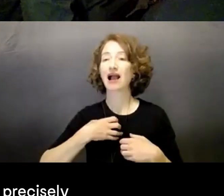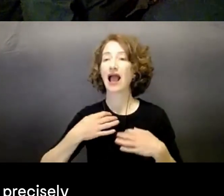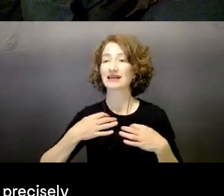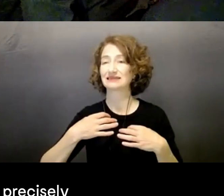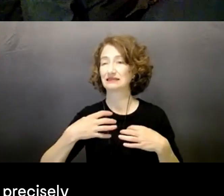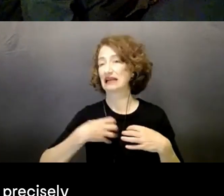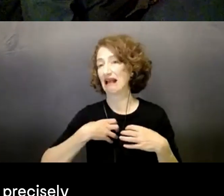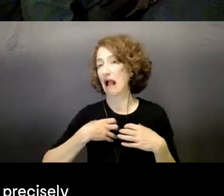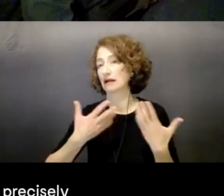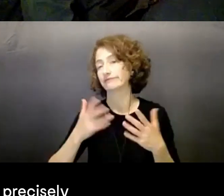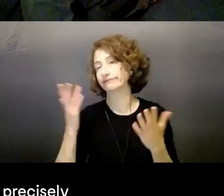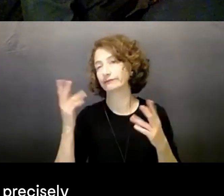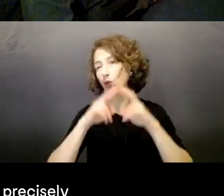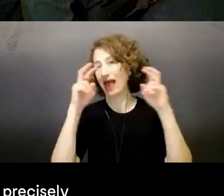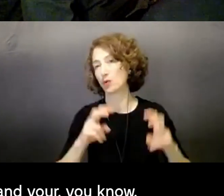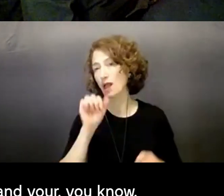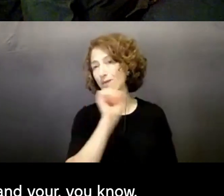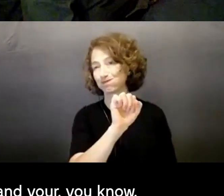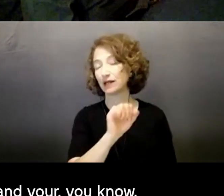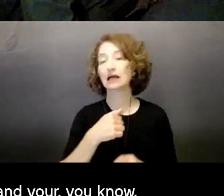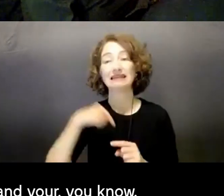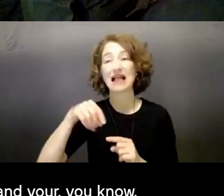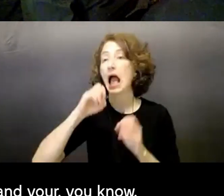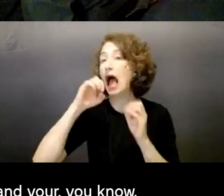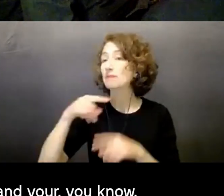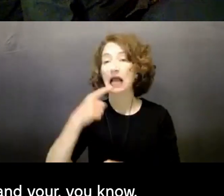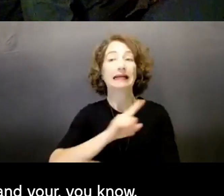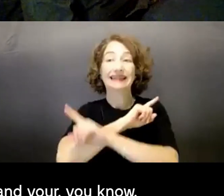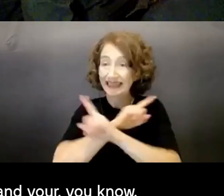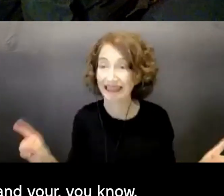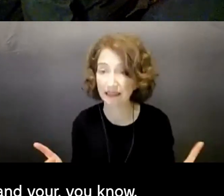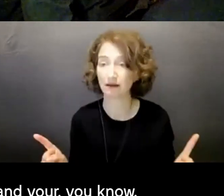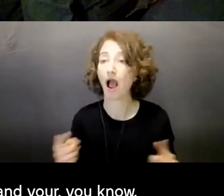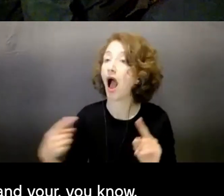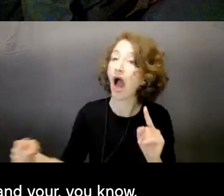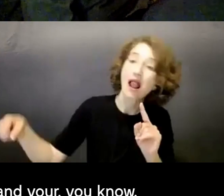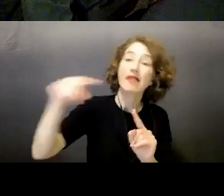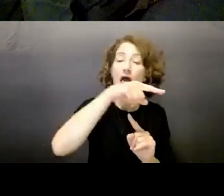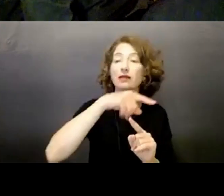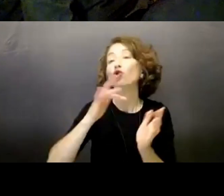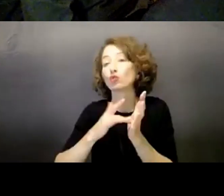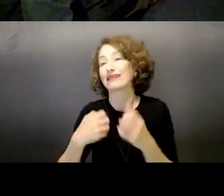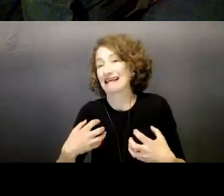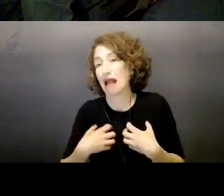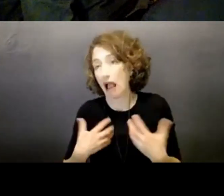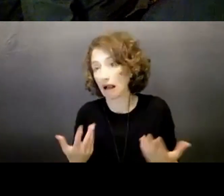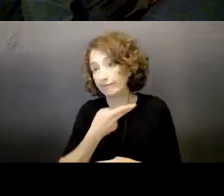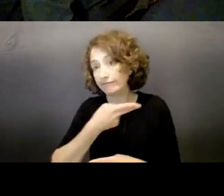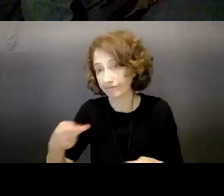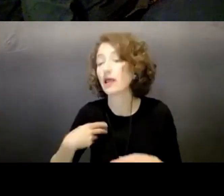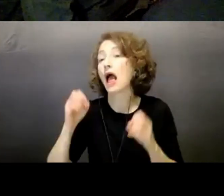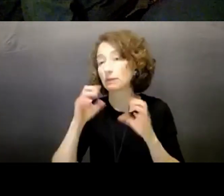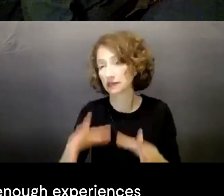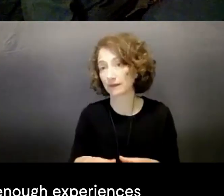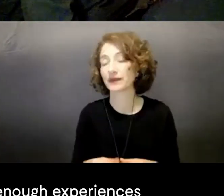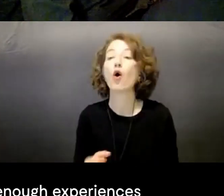precisely because of your flexibility and your openness into, rethinking what this could be, and also my trust